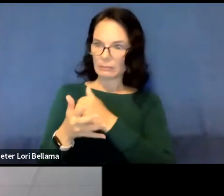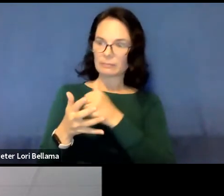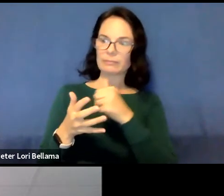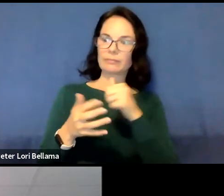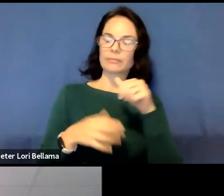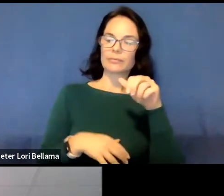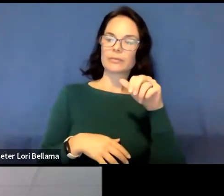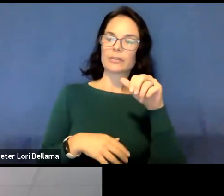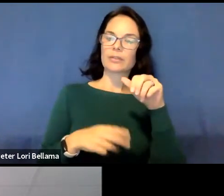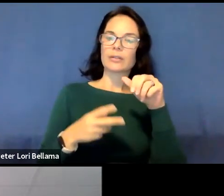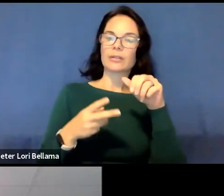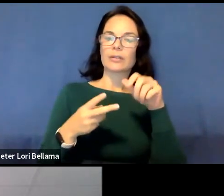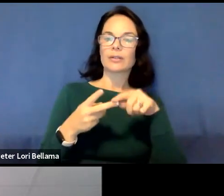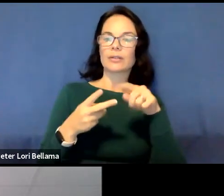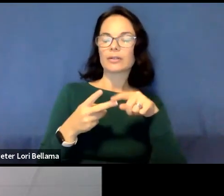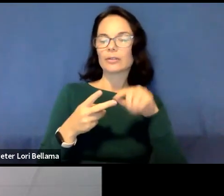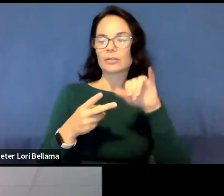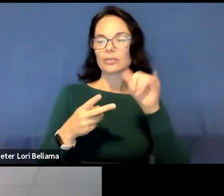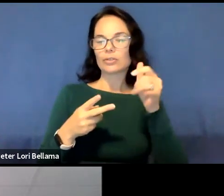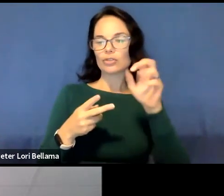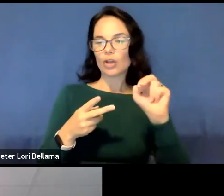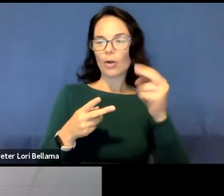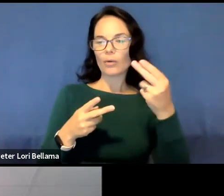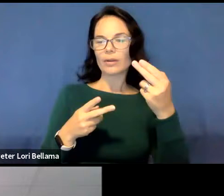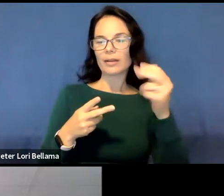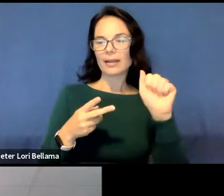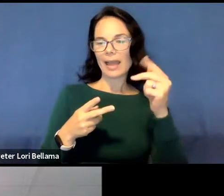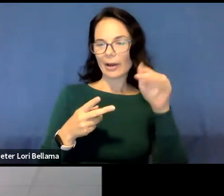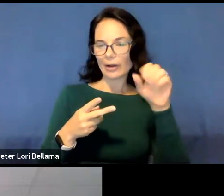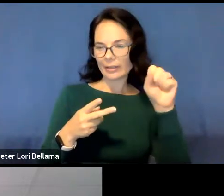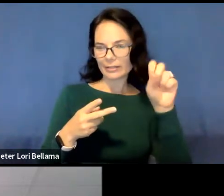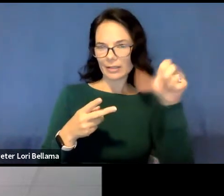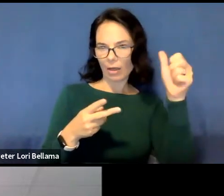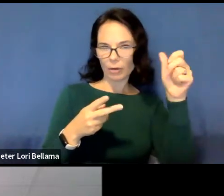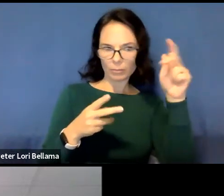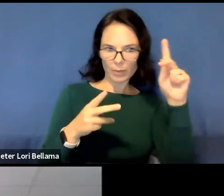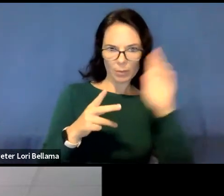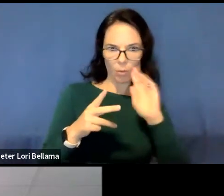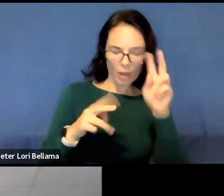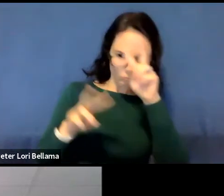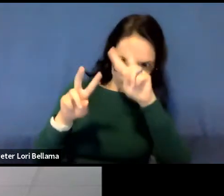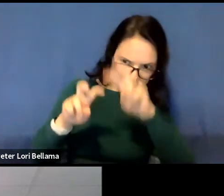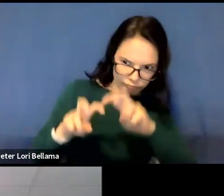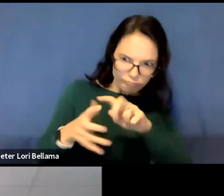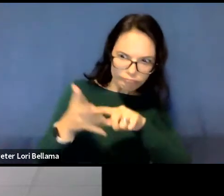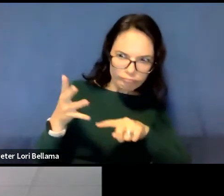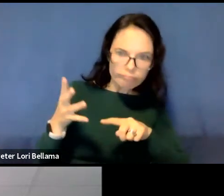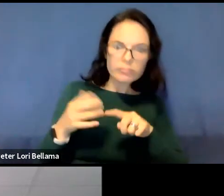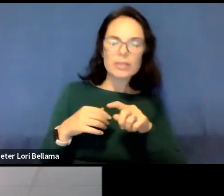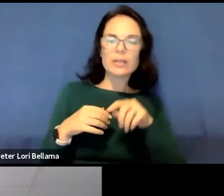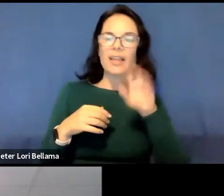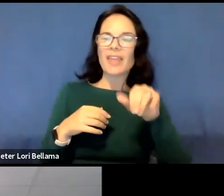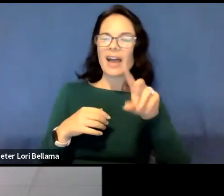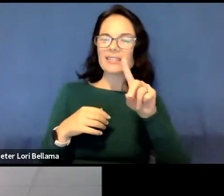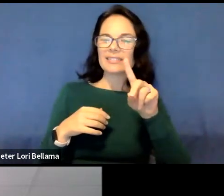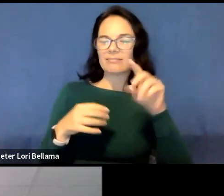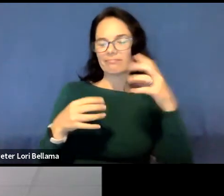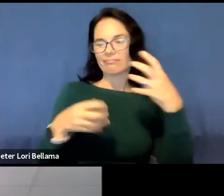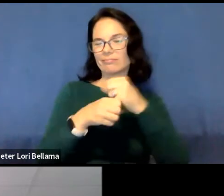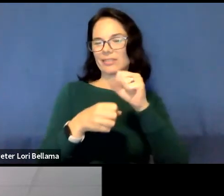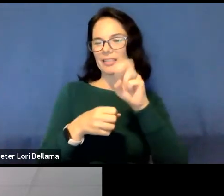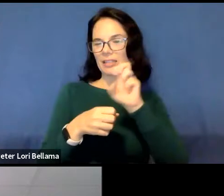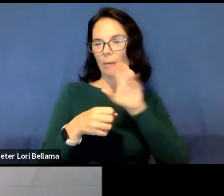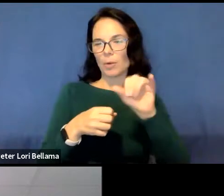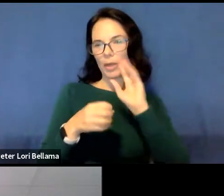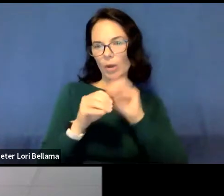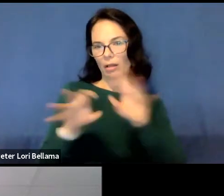Joan Ahrens will be looking at it. They'll be summarizing it. So hopefully, and I don't know, I don't have a date for when they're going to be releasing that summary. Hopefully, and